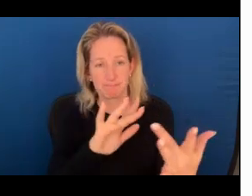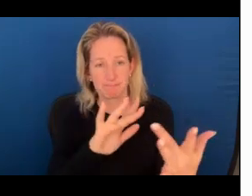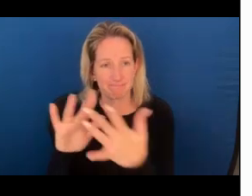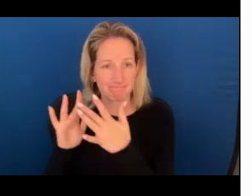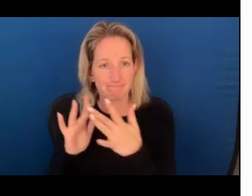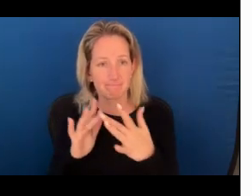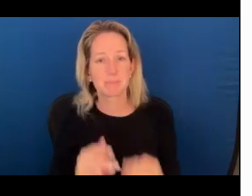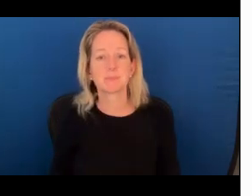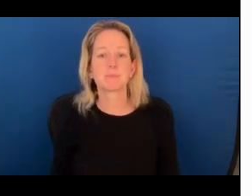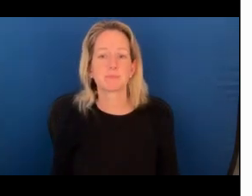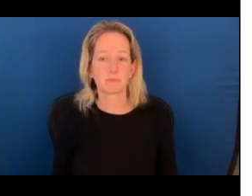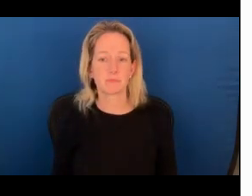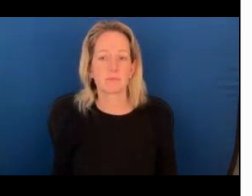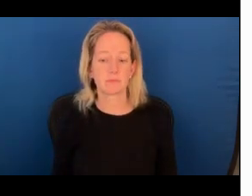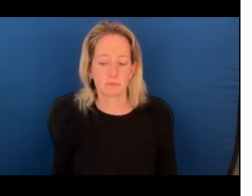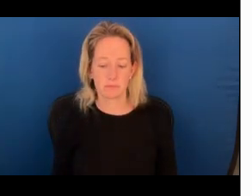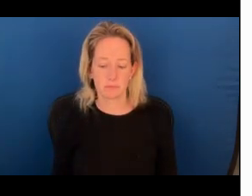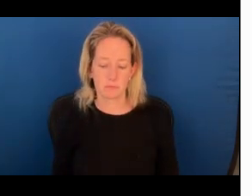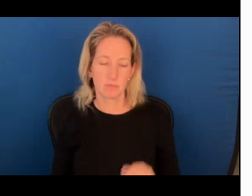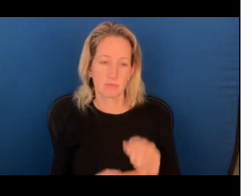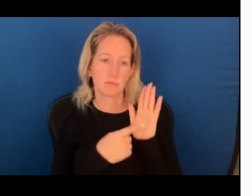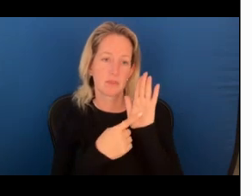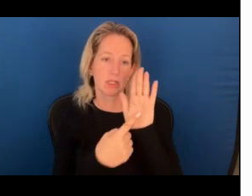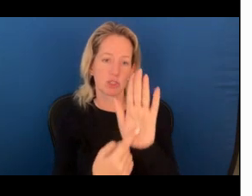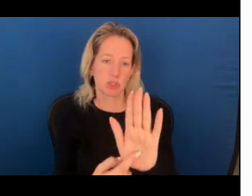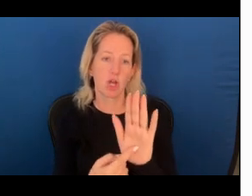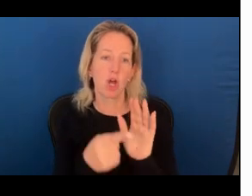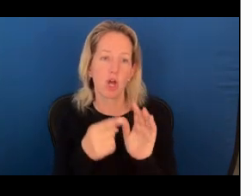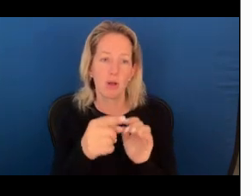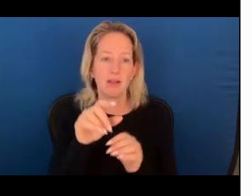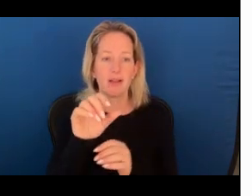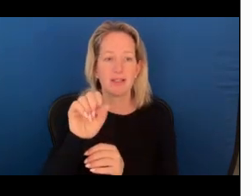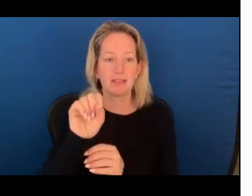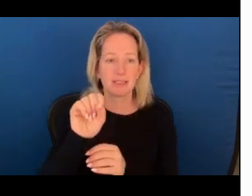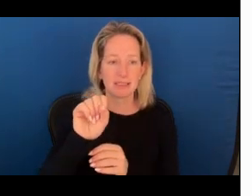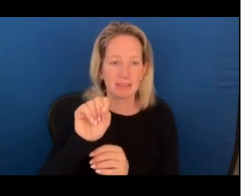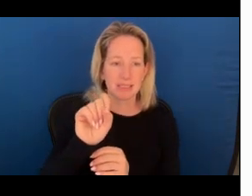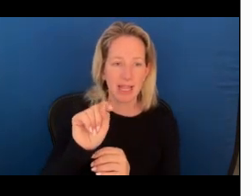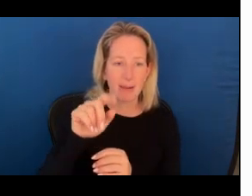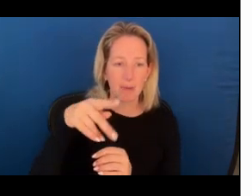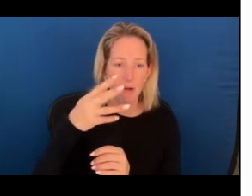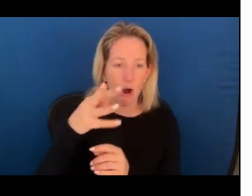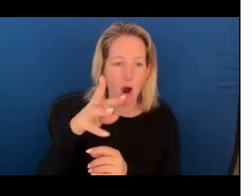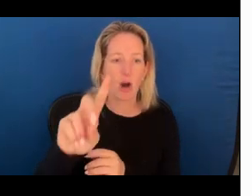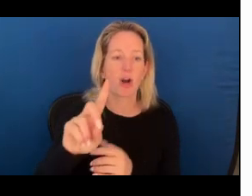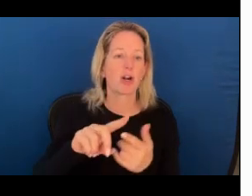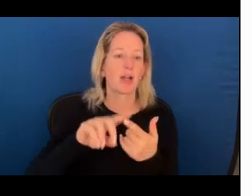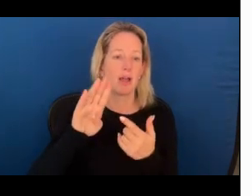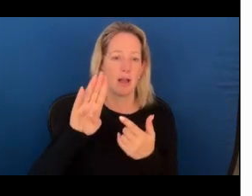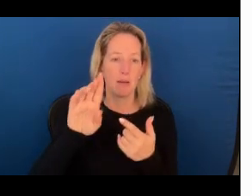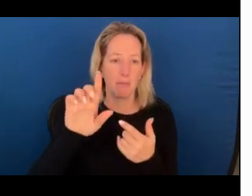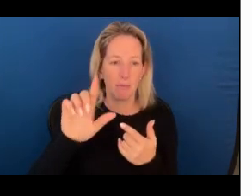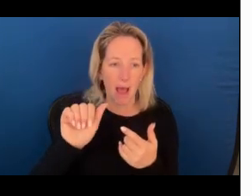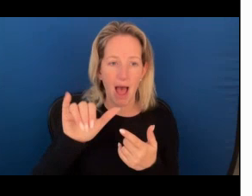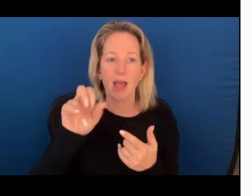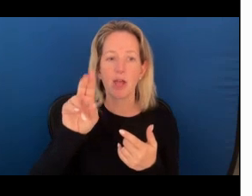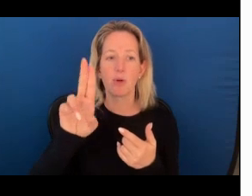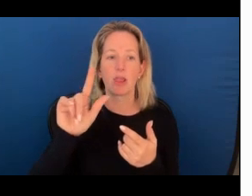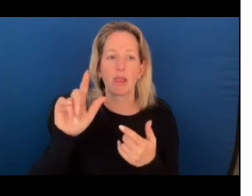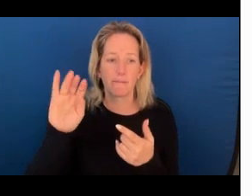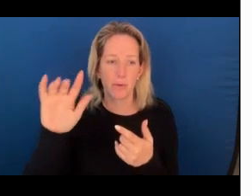this is showing on the, this is like Punch Train, St. Bernard, Bayou Lafourche. That's where the three new ones are going to be done. And then